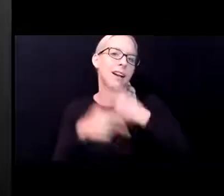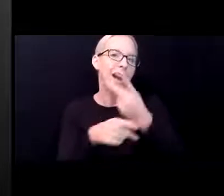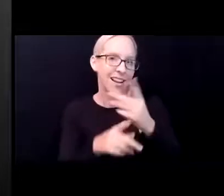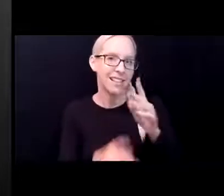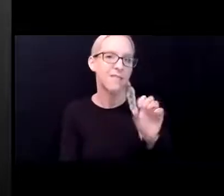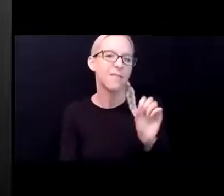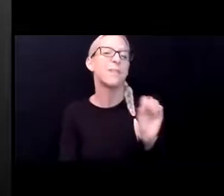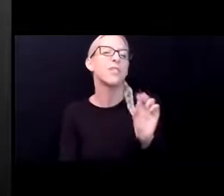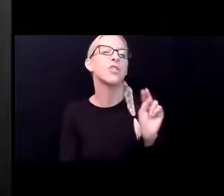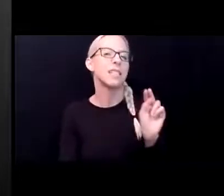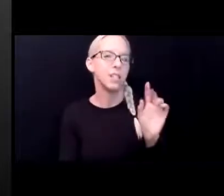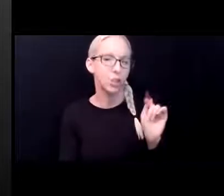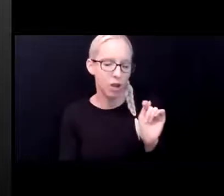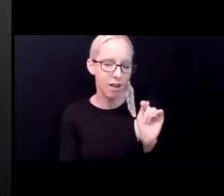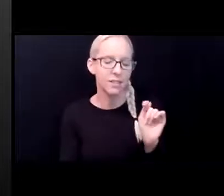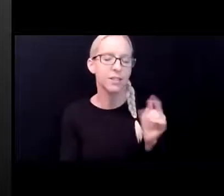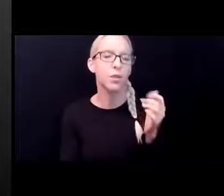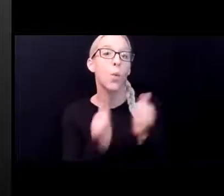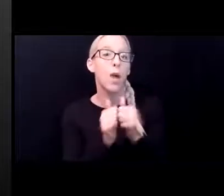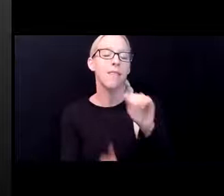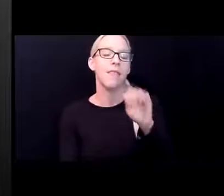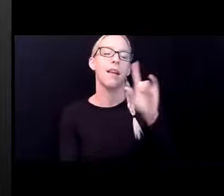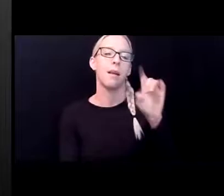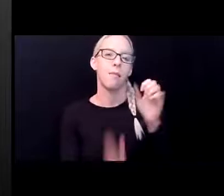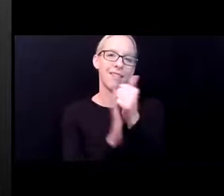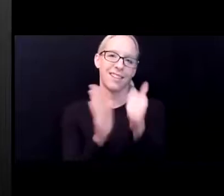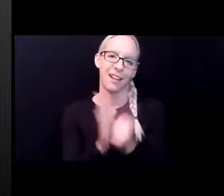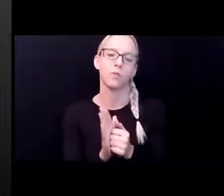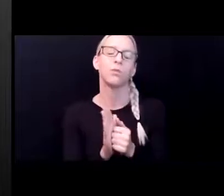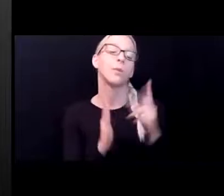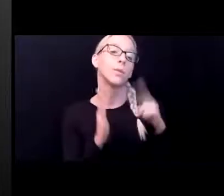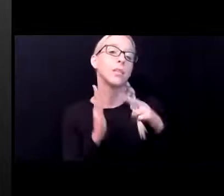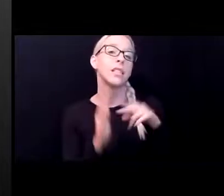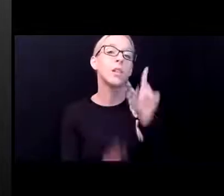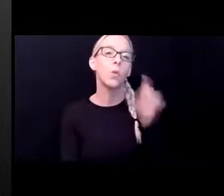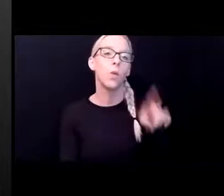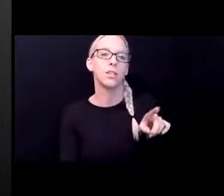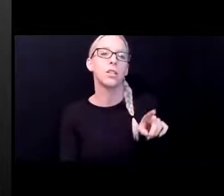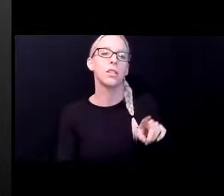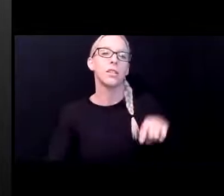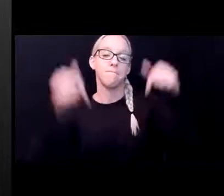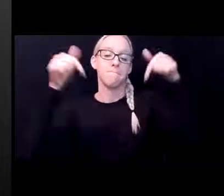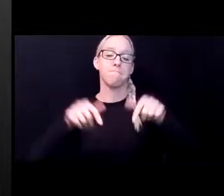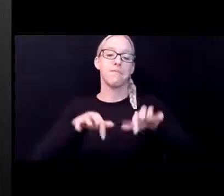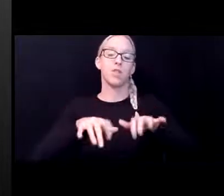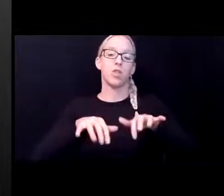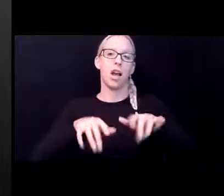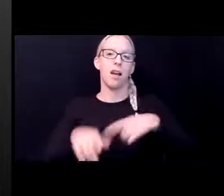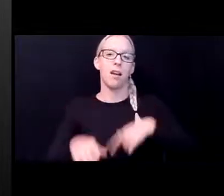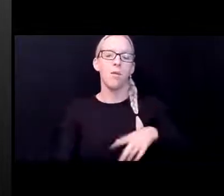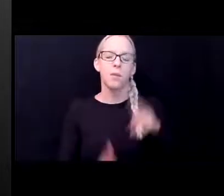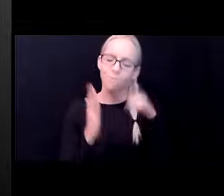trusts and Able accounts, so we can see, because I was reading the questions that were going in the chat feature, and some of